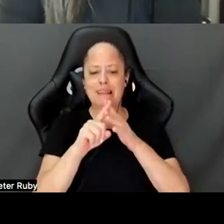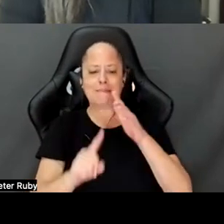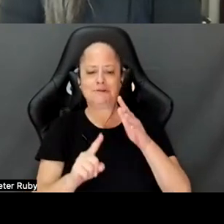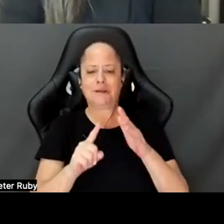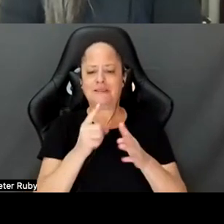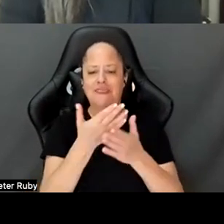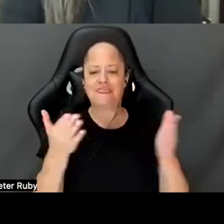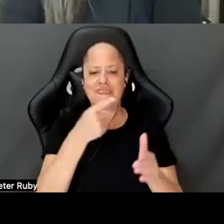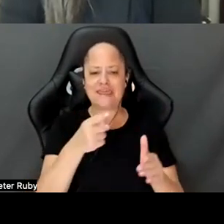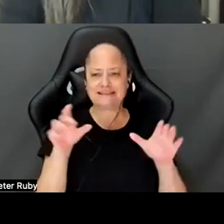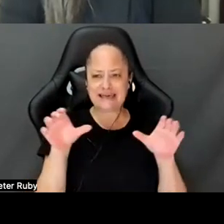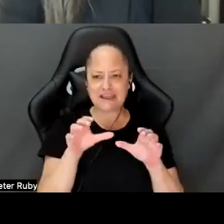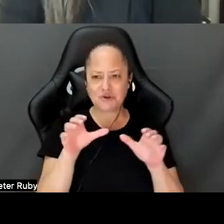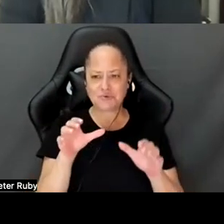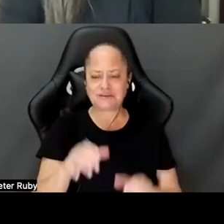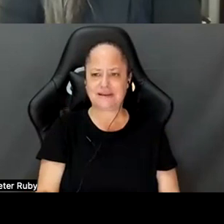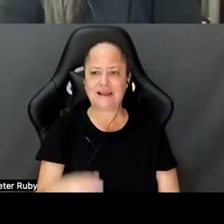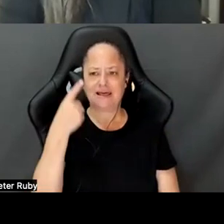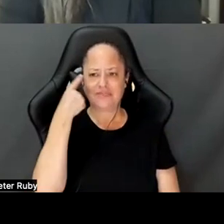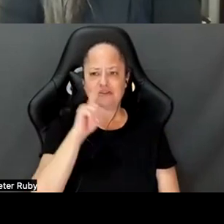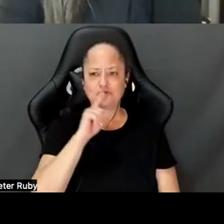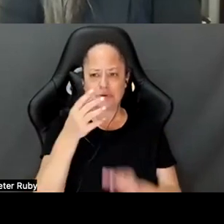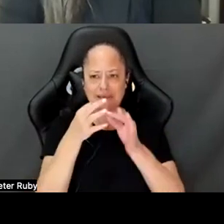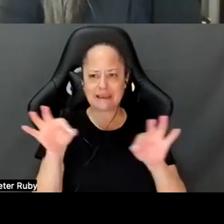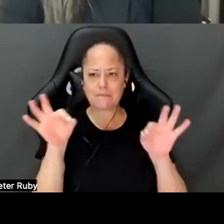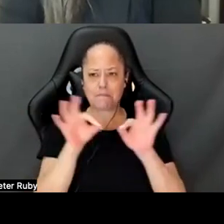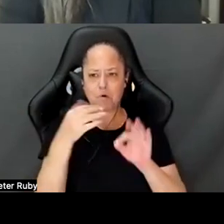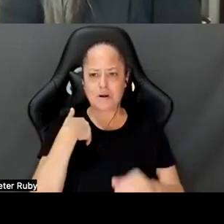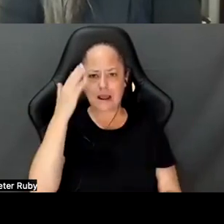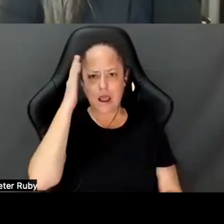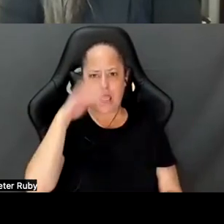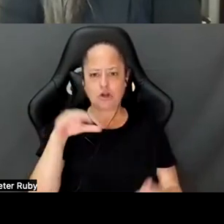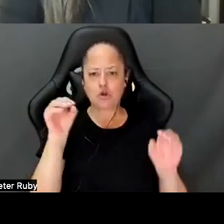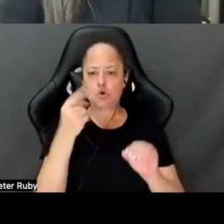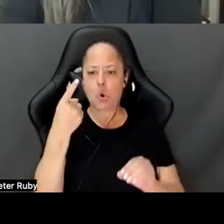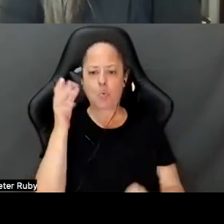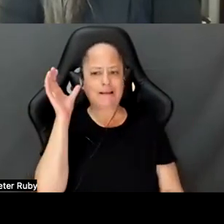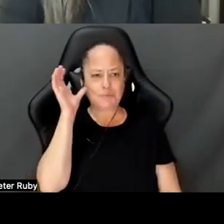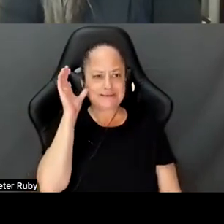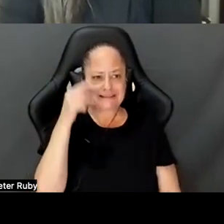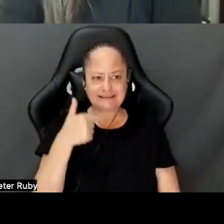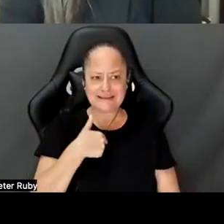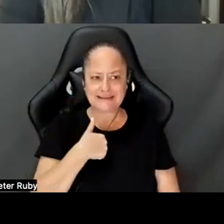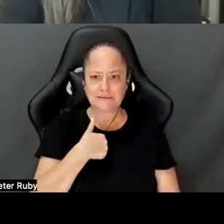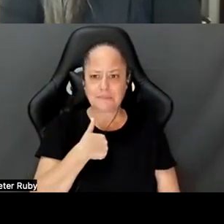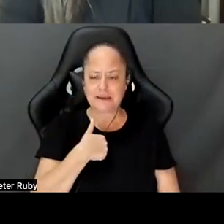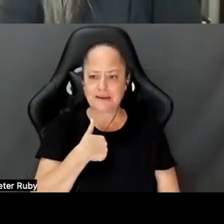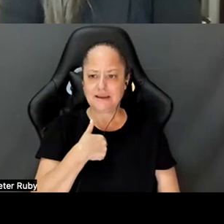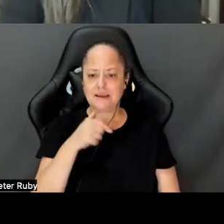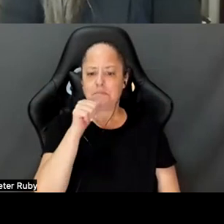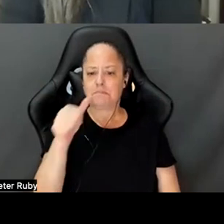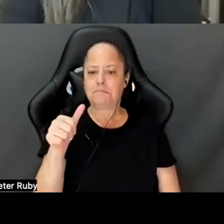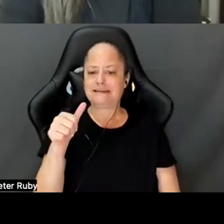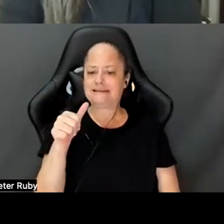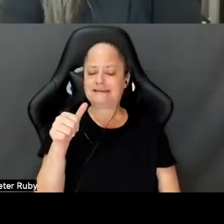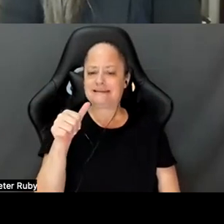So I think that that's a really important thing, because I knew that no one was listening to me, but I didn't really click